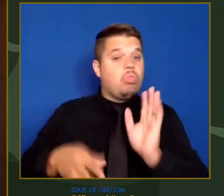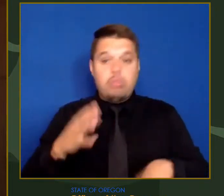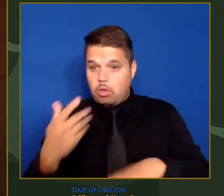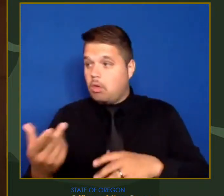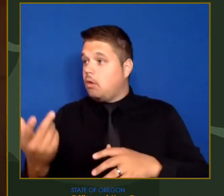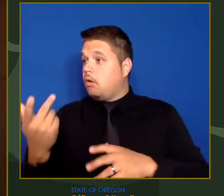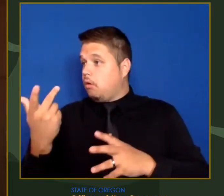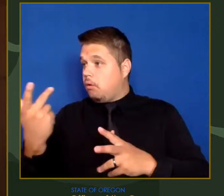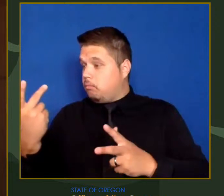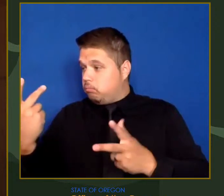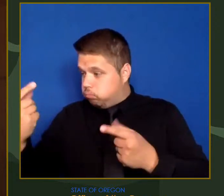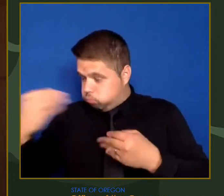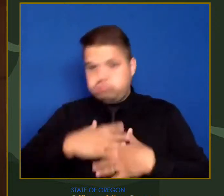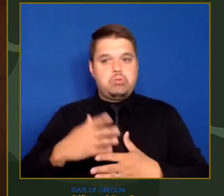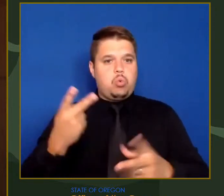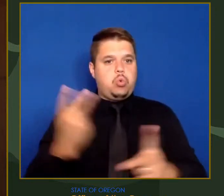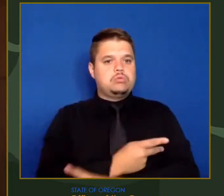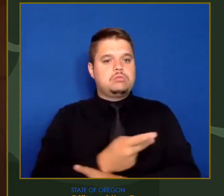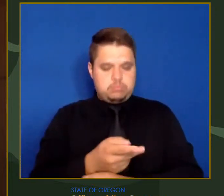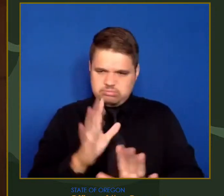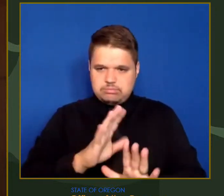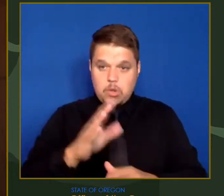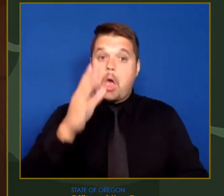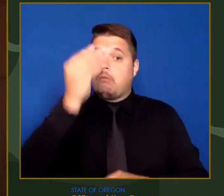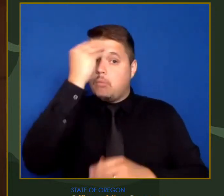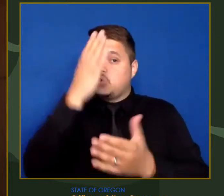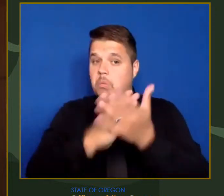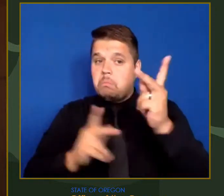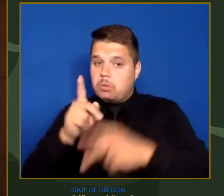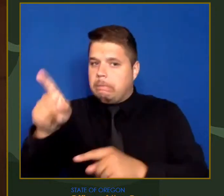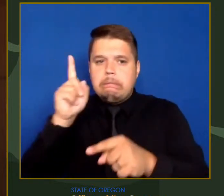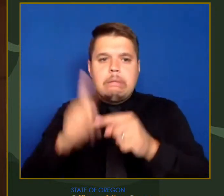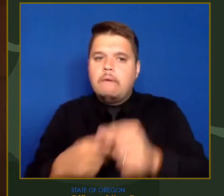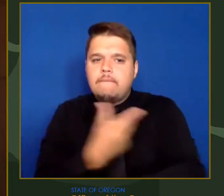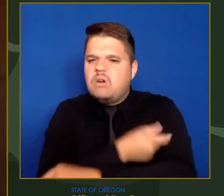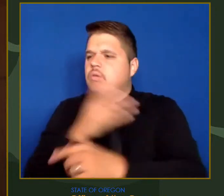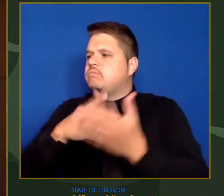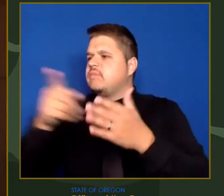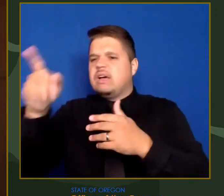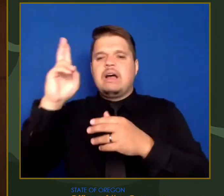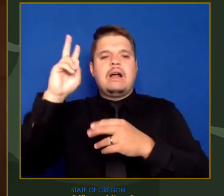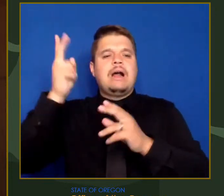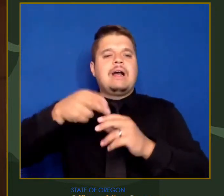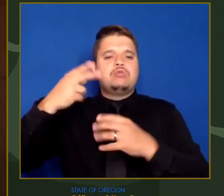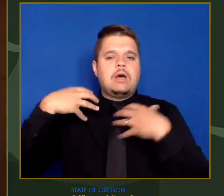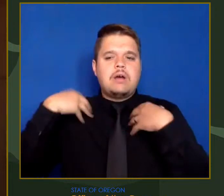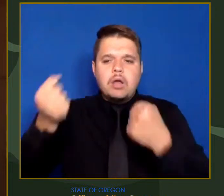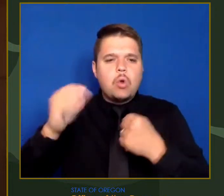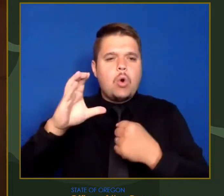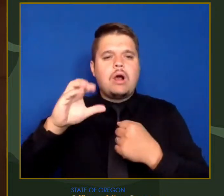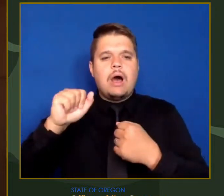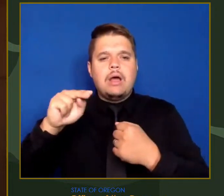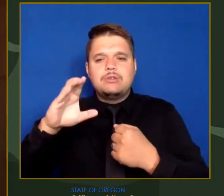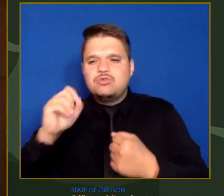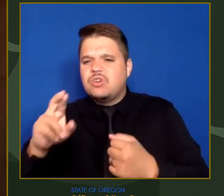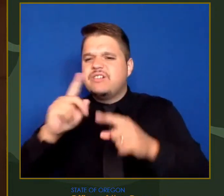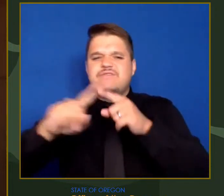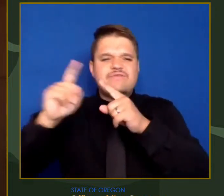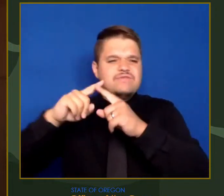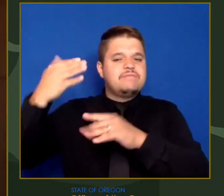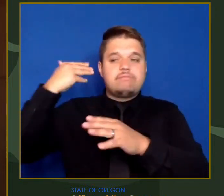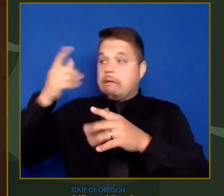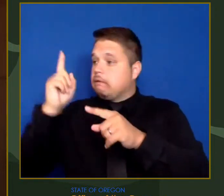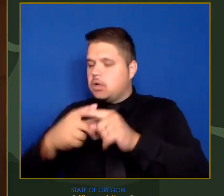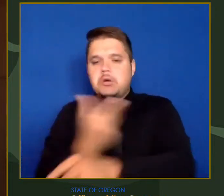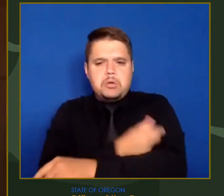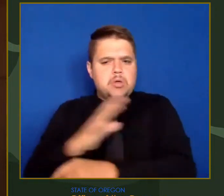eligible for a vaccine. So it's going to remain incredibly important for Oregonians to continue